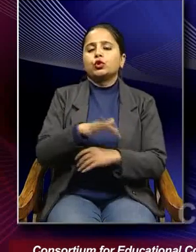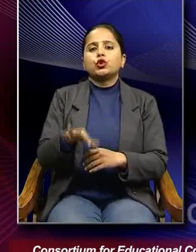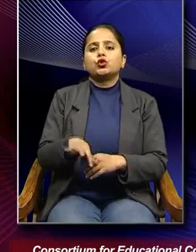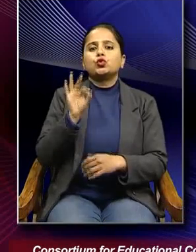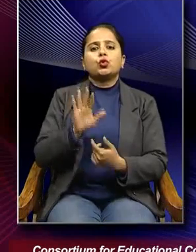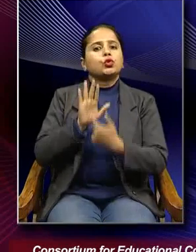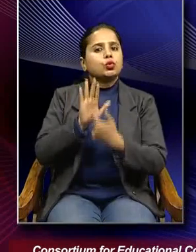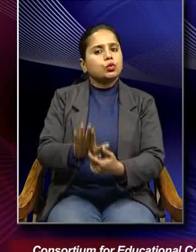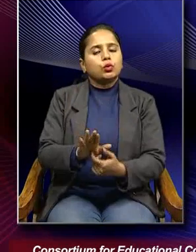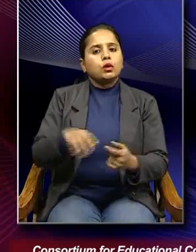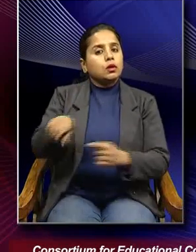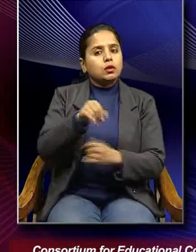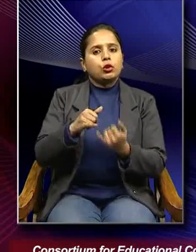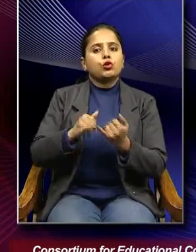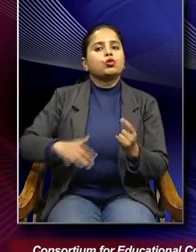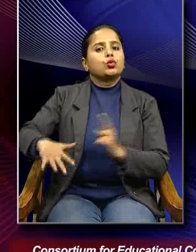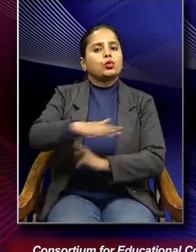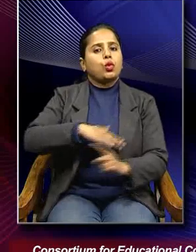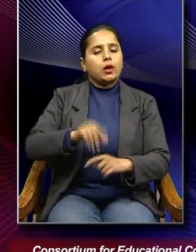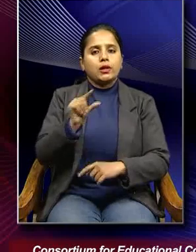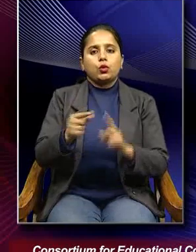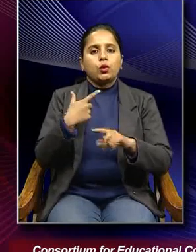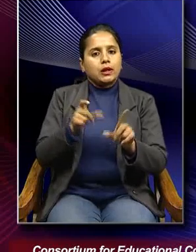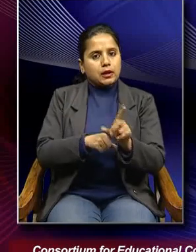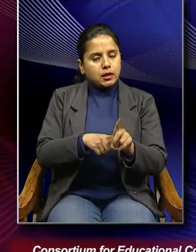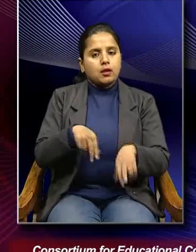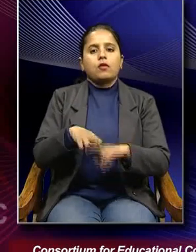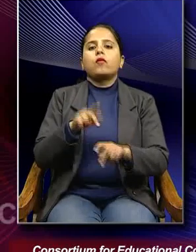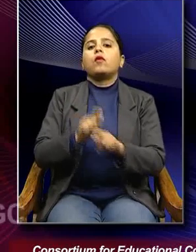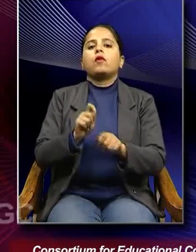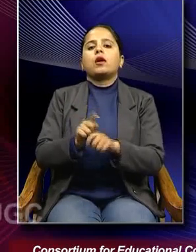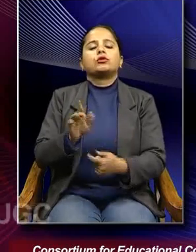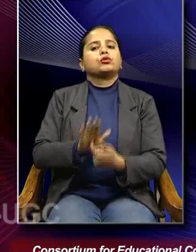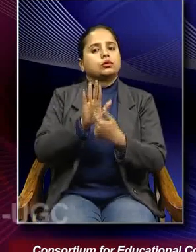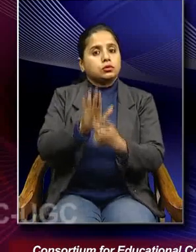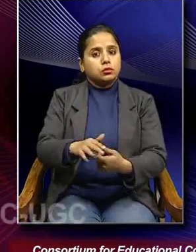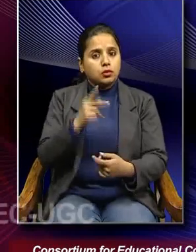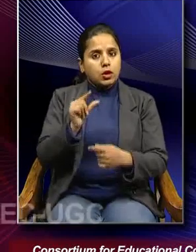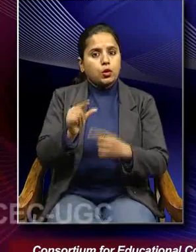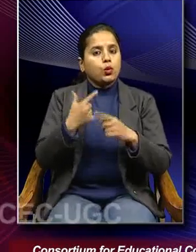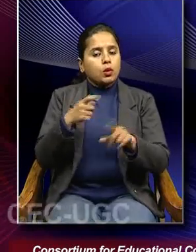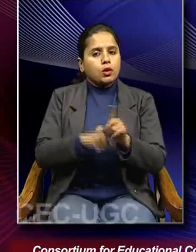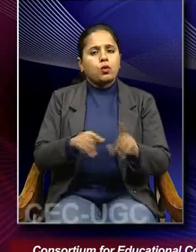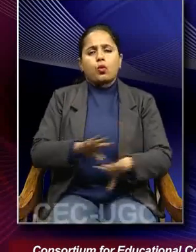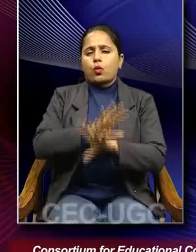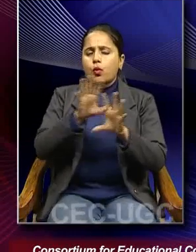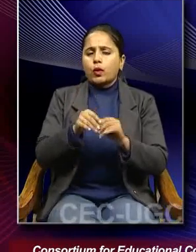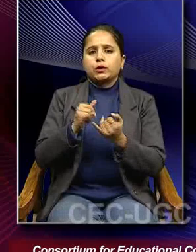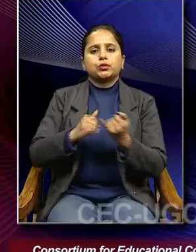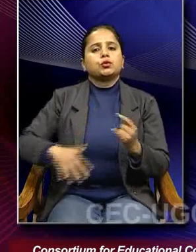represented with a societal utility function, which will represent the utility of the whole of the